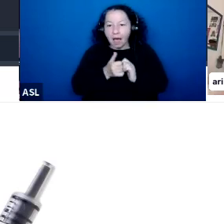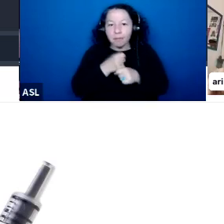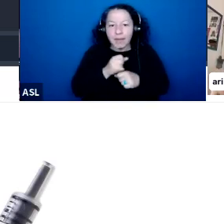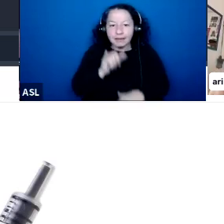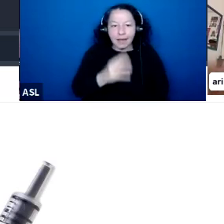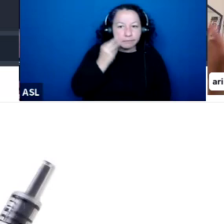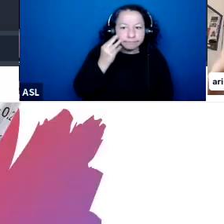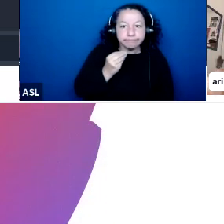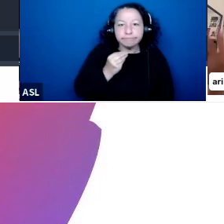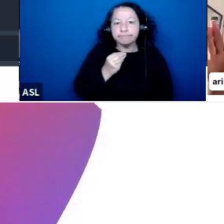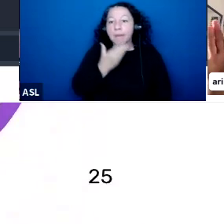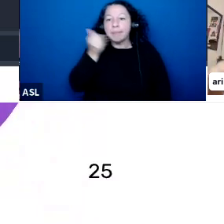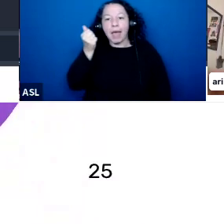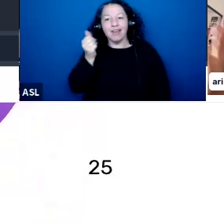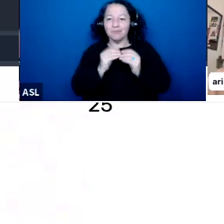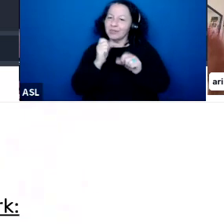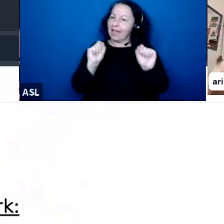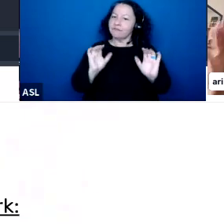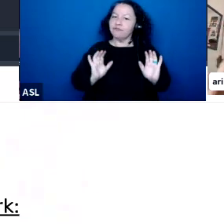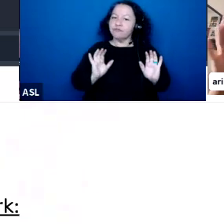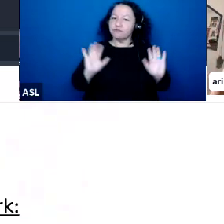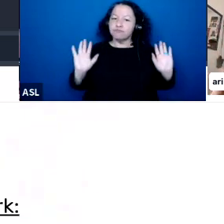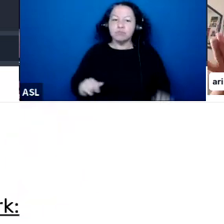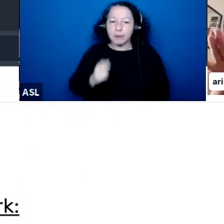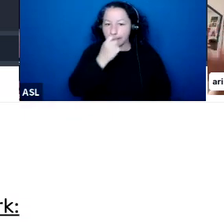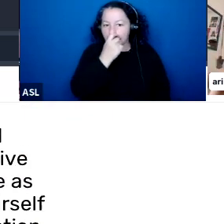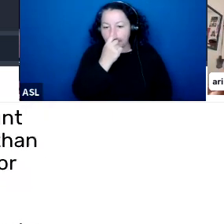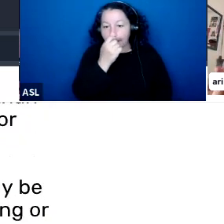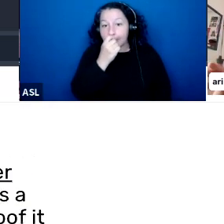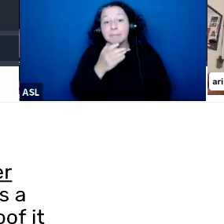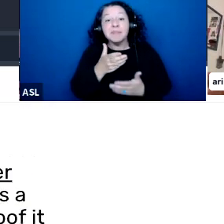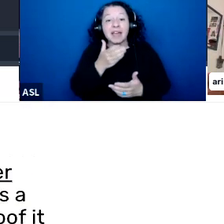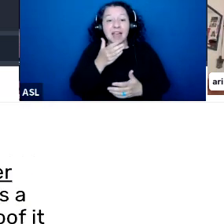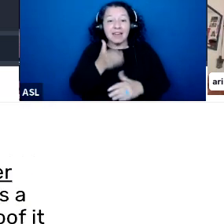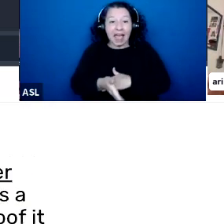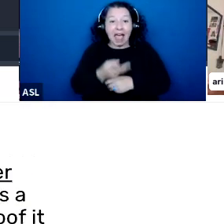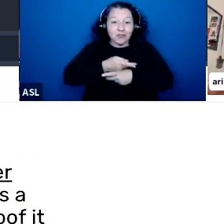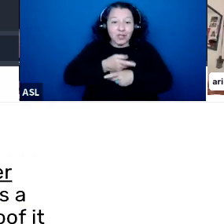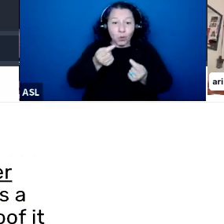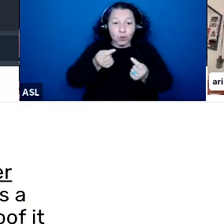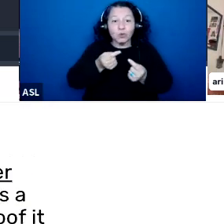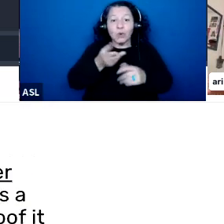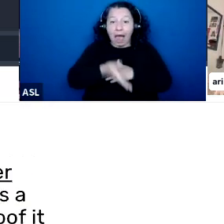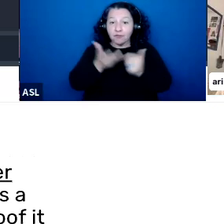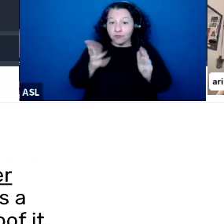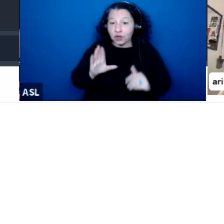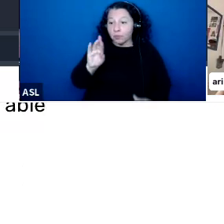safer? Yeah, so more some aftercare when it comes to buffing, and